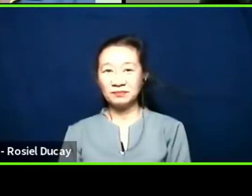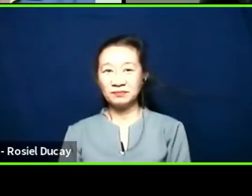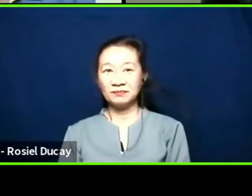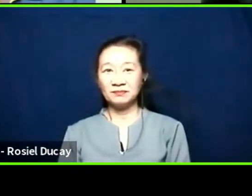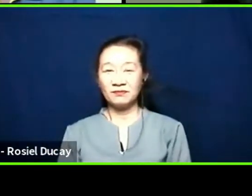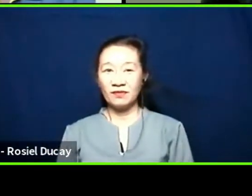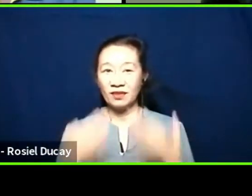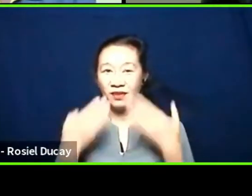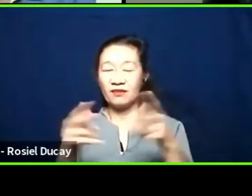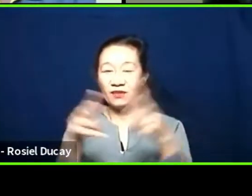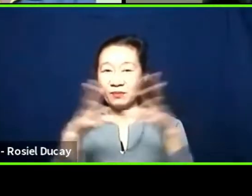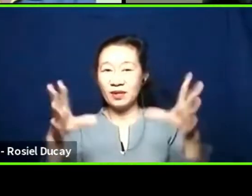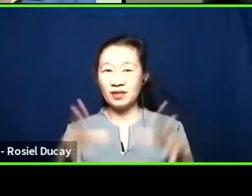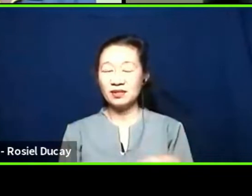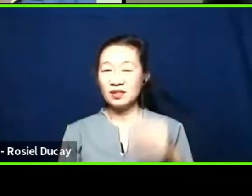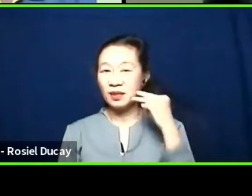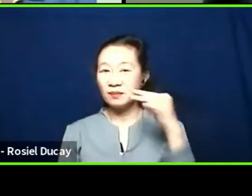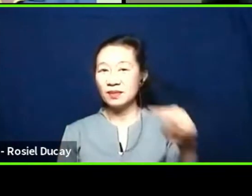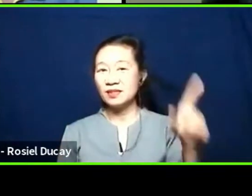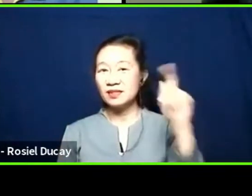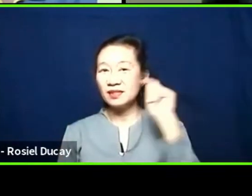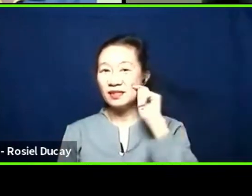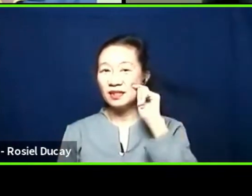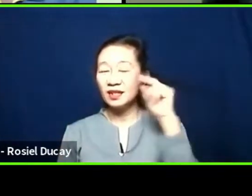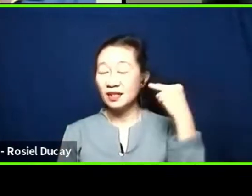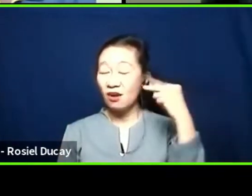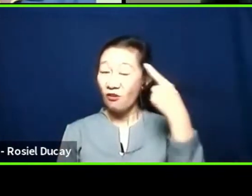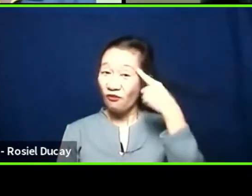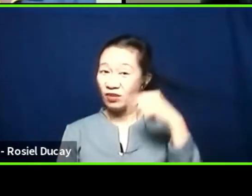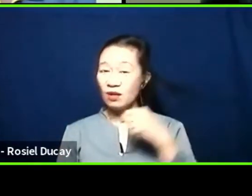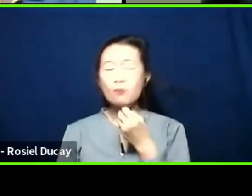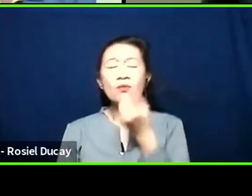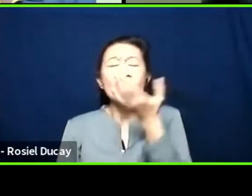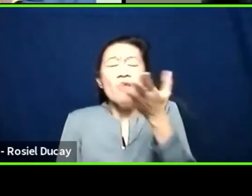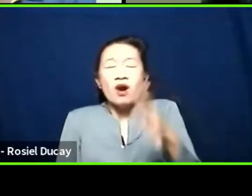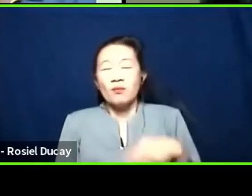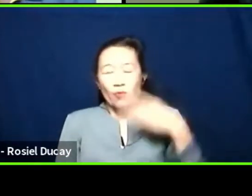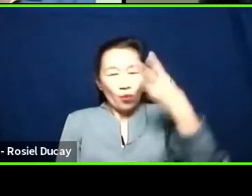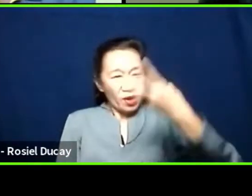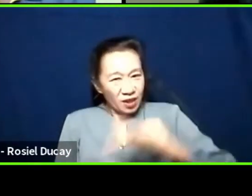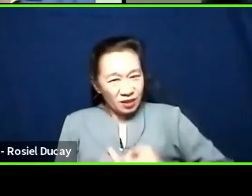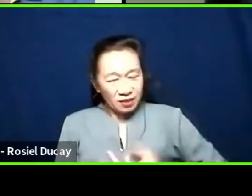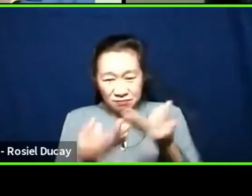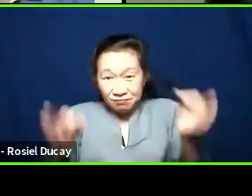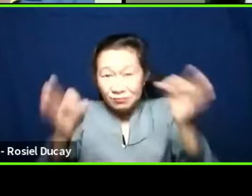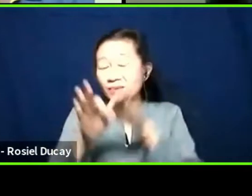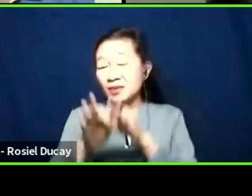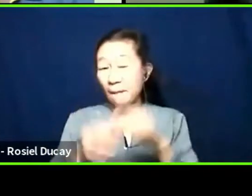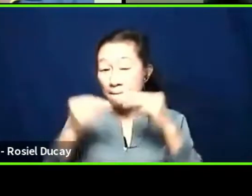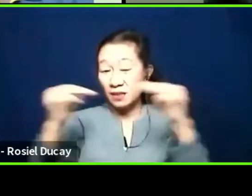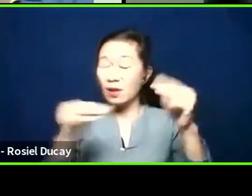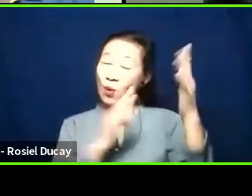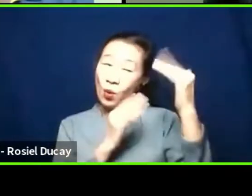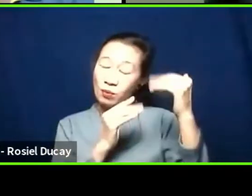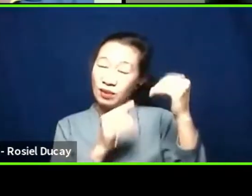Thank you very much, Mr. Thank you, Mr. for the warm welcome and very relevant po na message, no? So sana